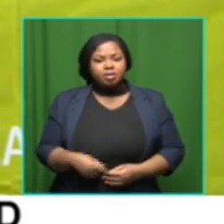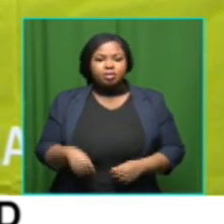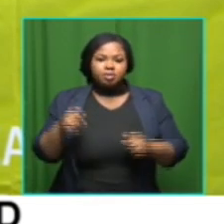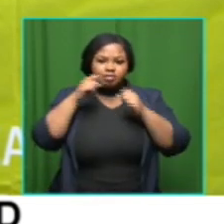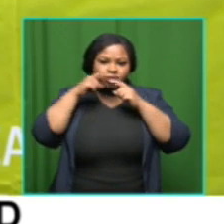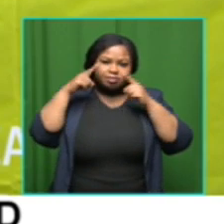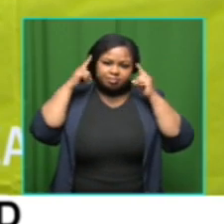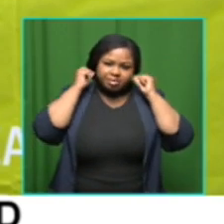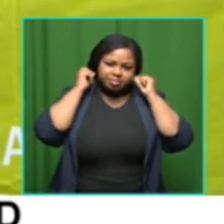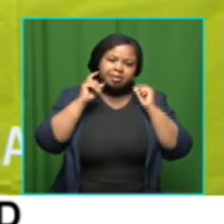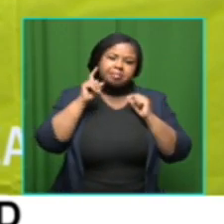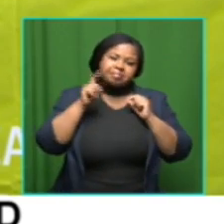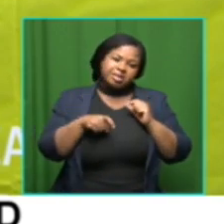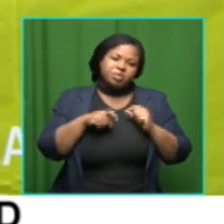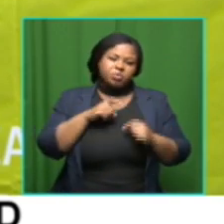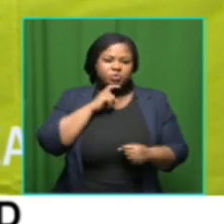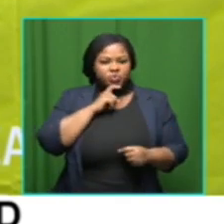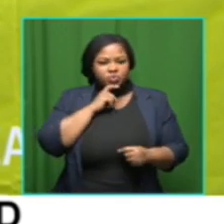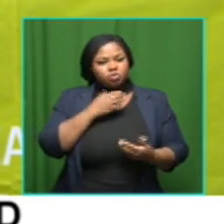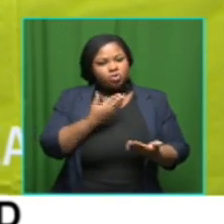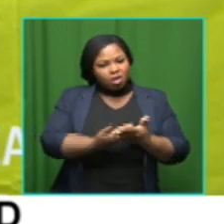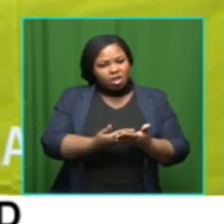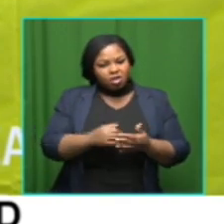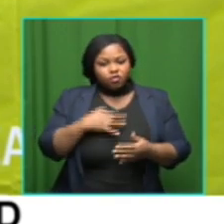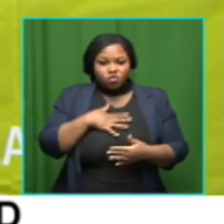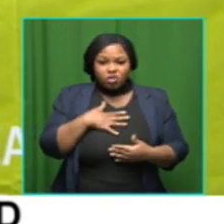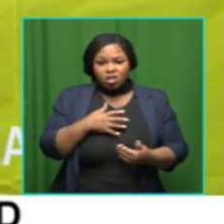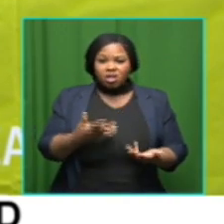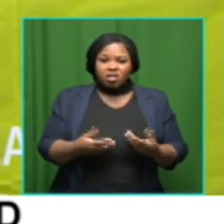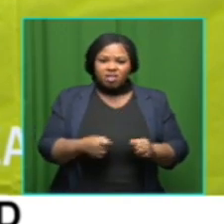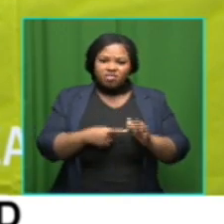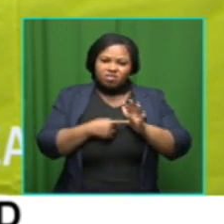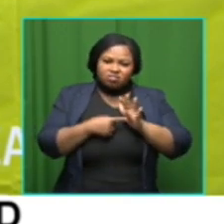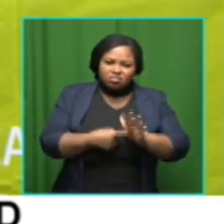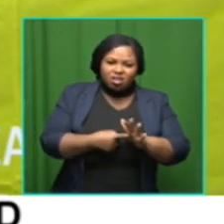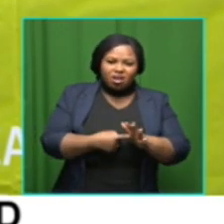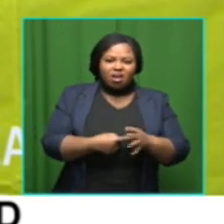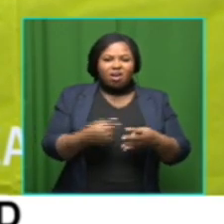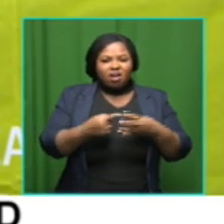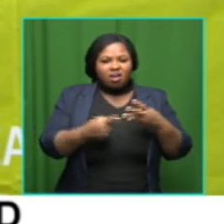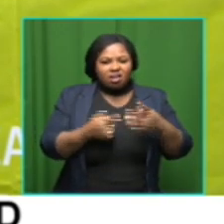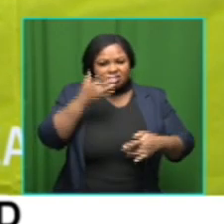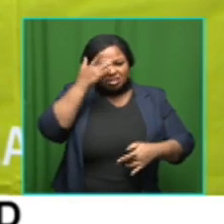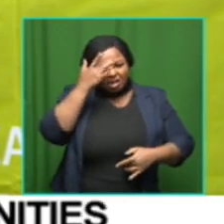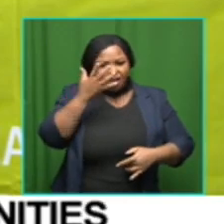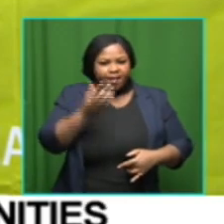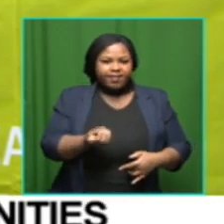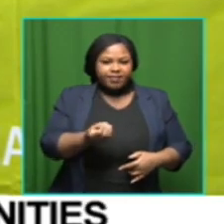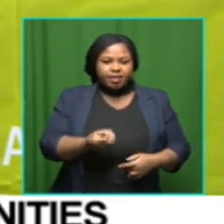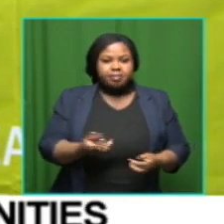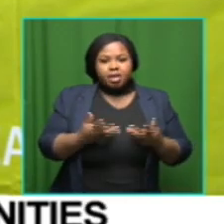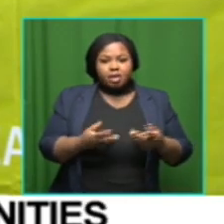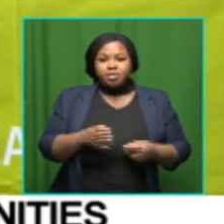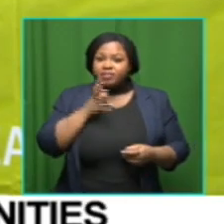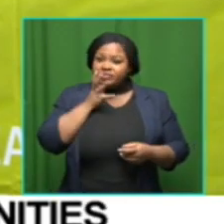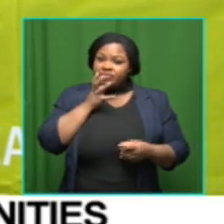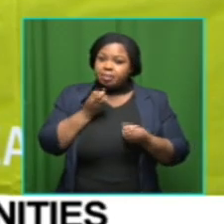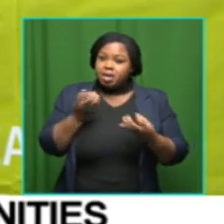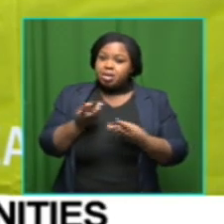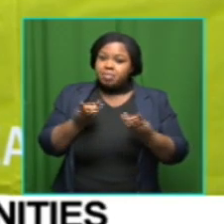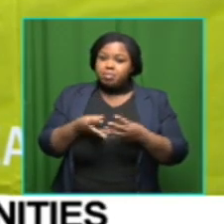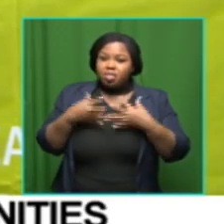masks whenever you feel you need to. Those who are symptomatic, even those, if you are particularly in overcrowded